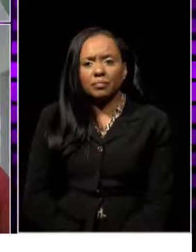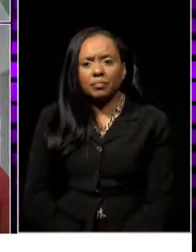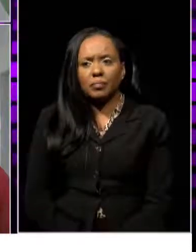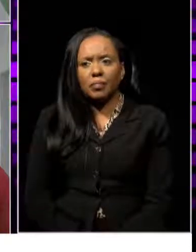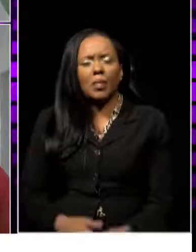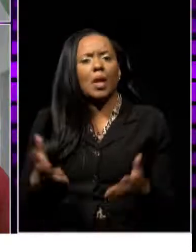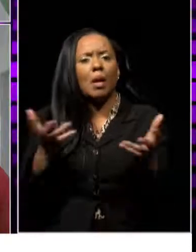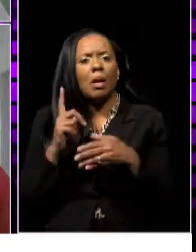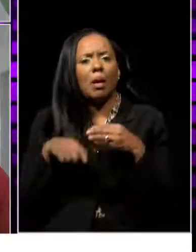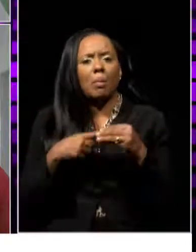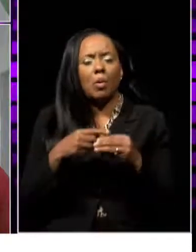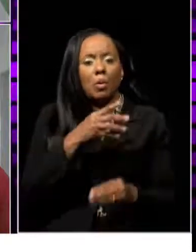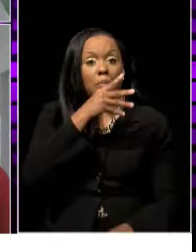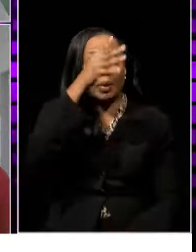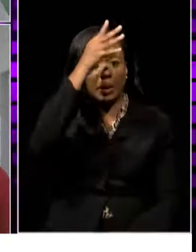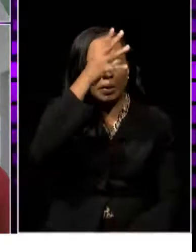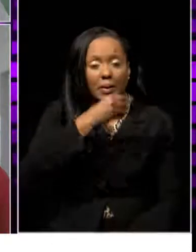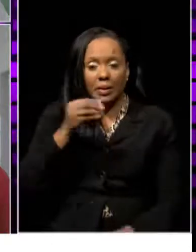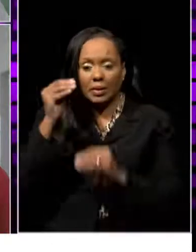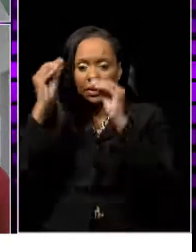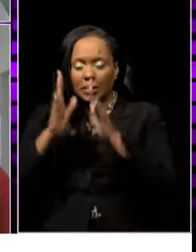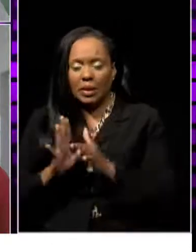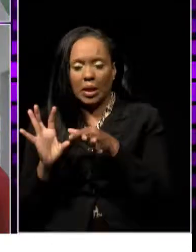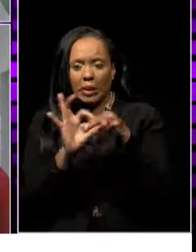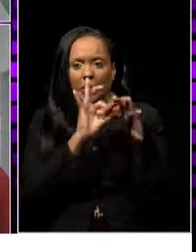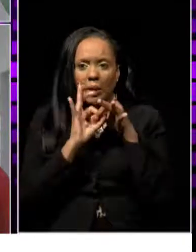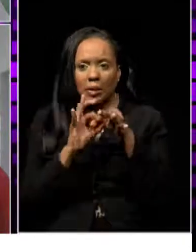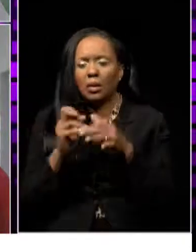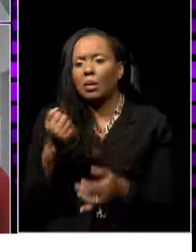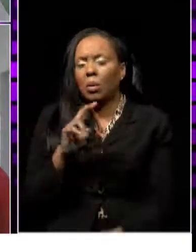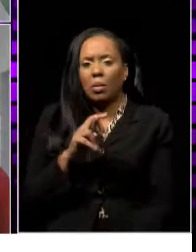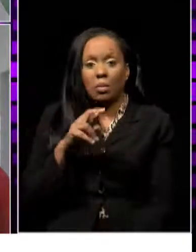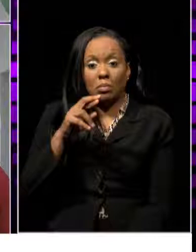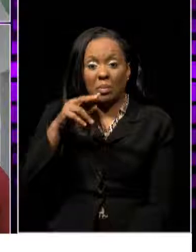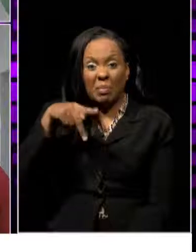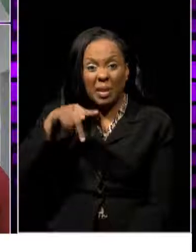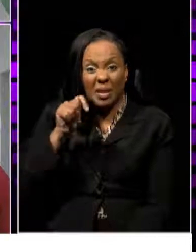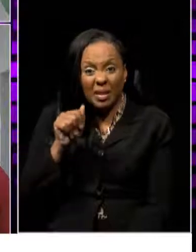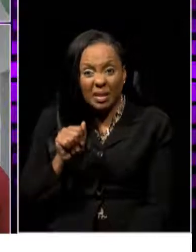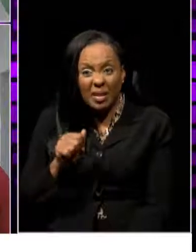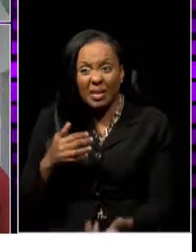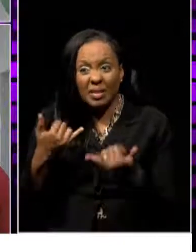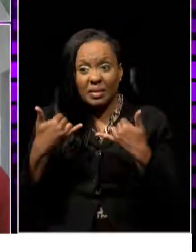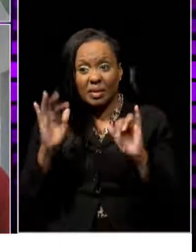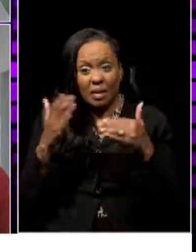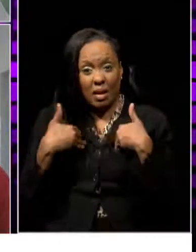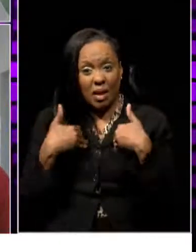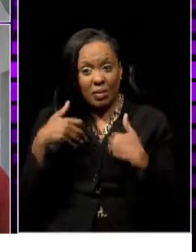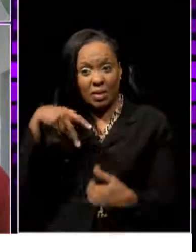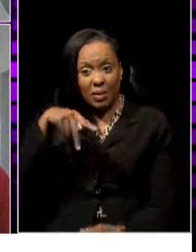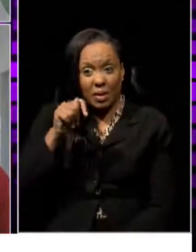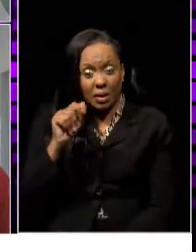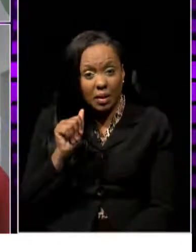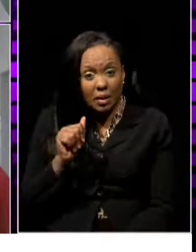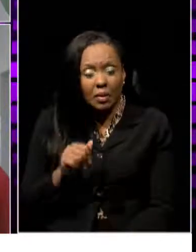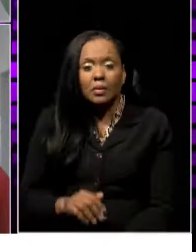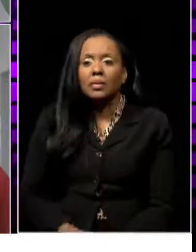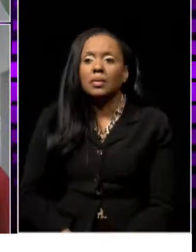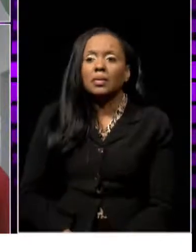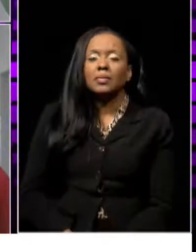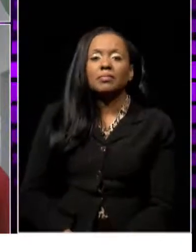parent-teacher's relationship in this environment now? Are the PTA still going on? Tell us more. So we can start with Mr.